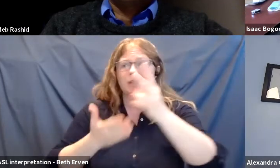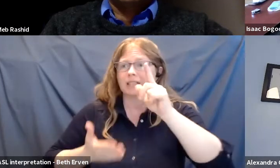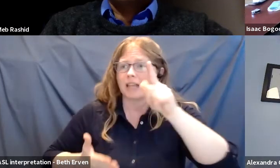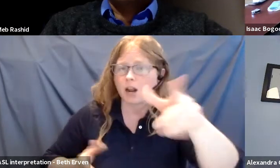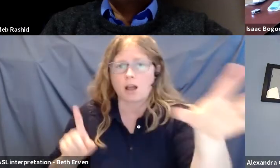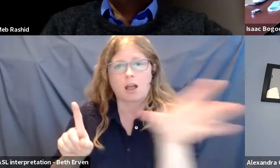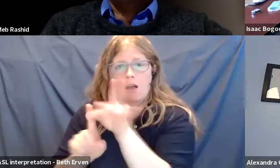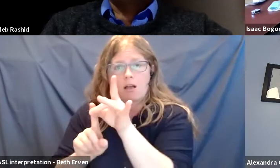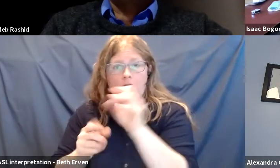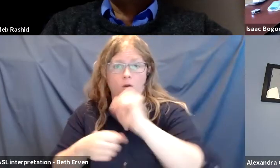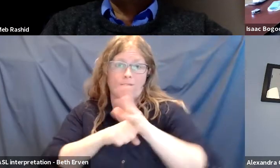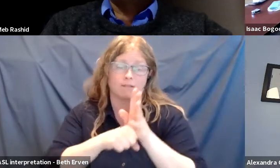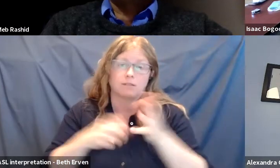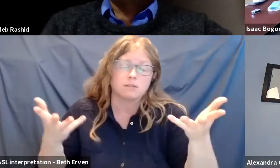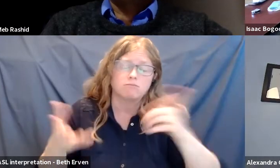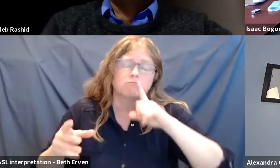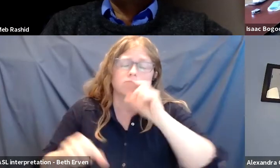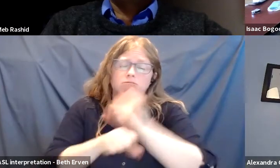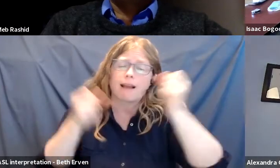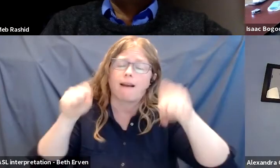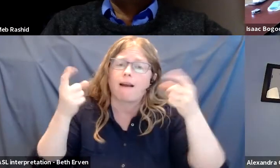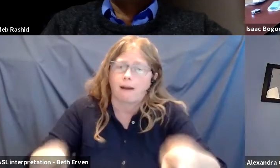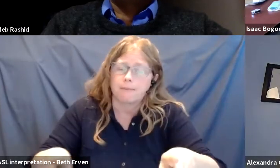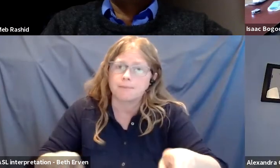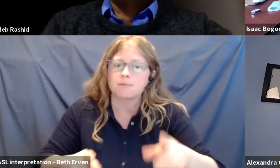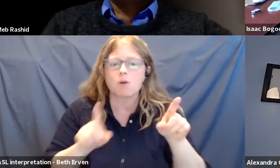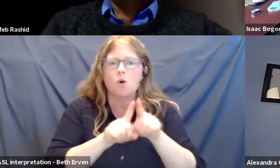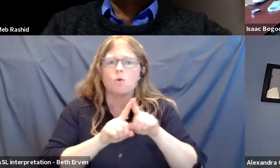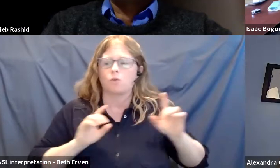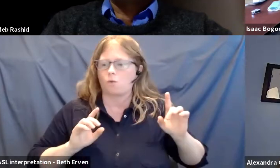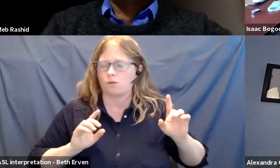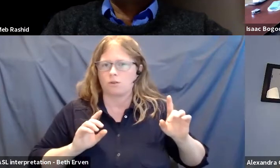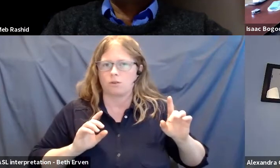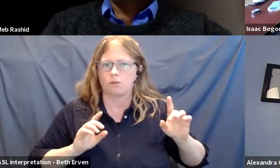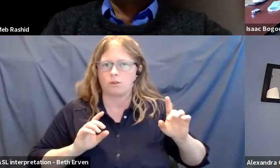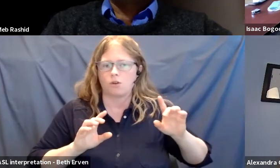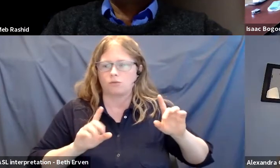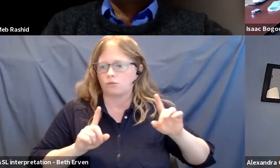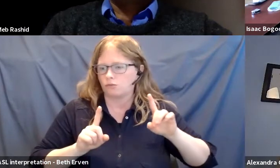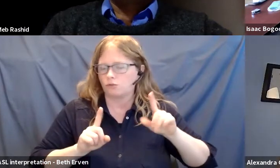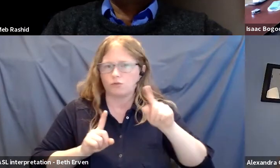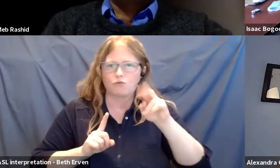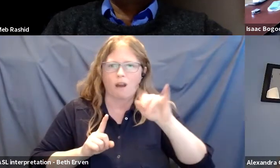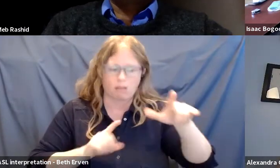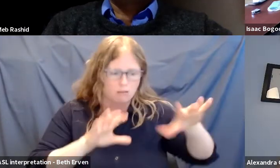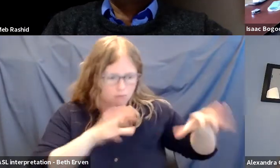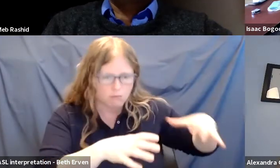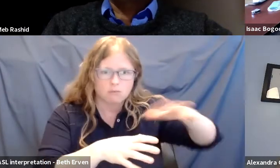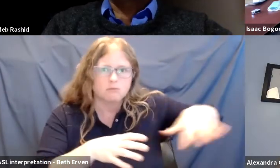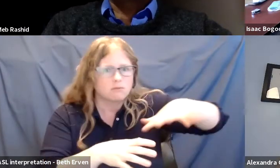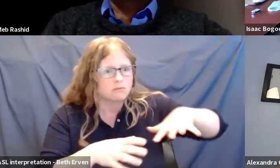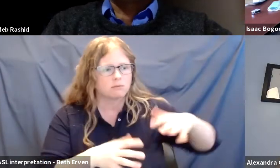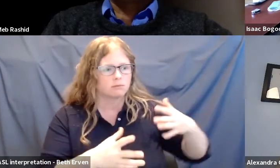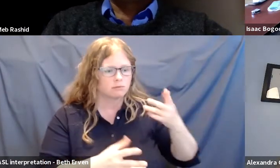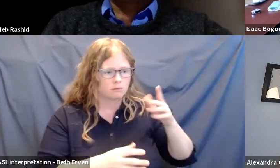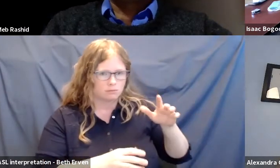Totally can happen. And quite frankly, we know from the clinical trials that people can still get this infection even after their second dose. The vaccine's really, really,